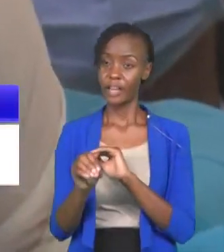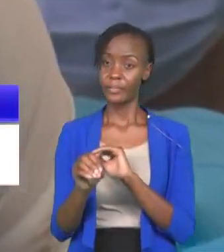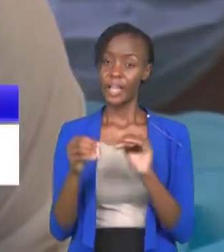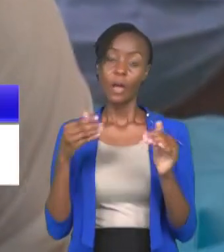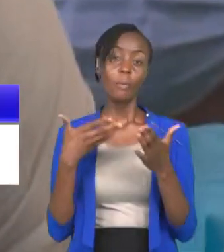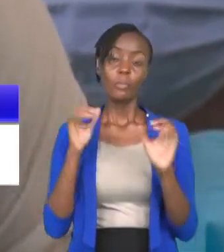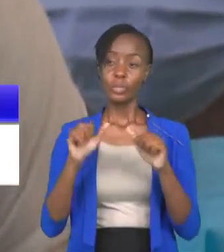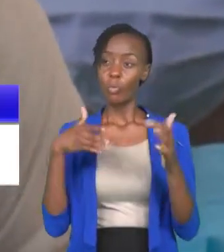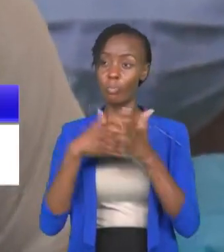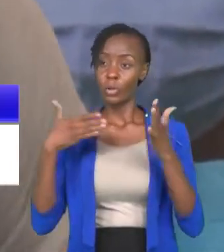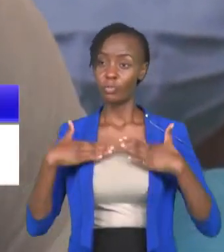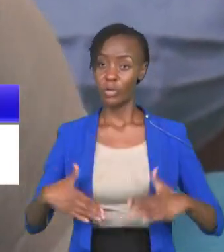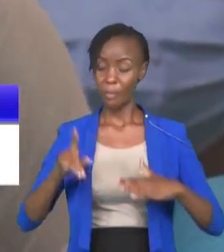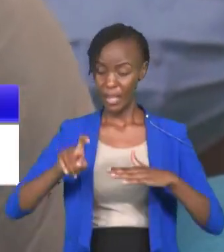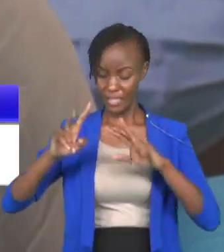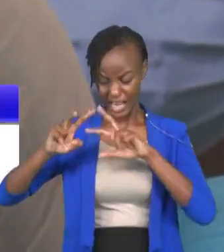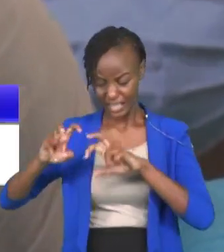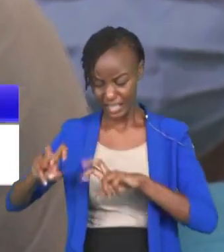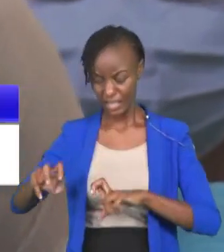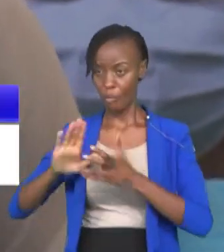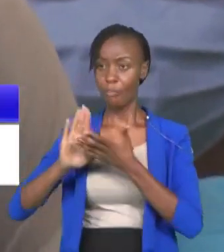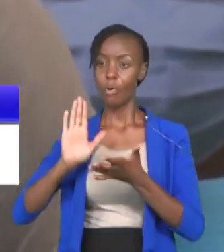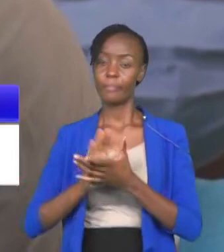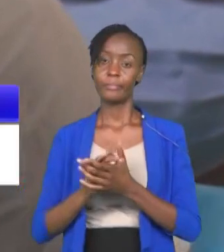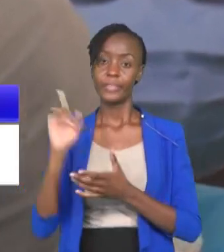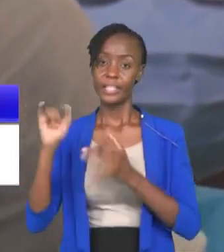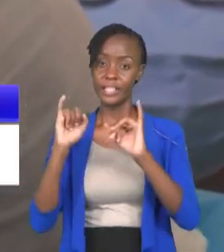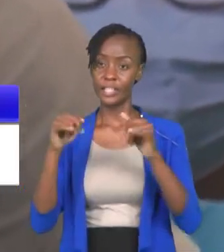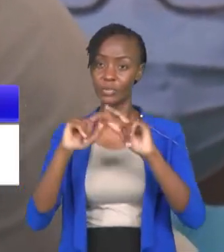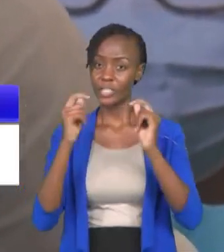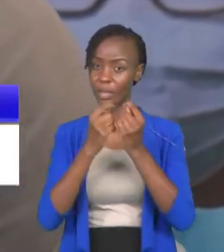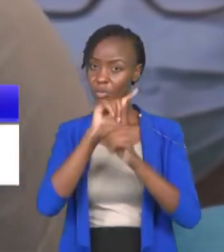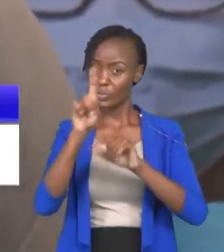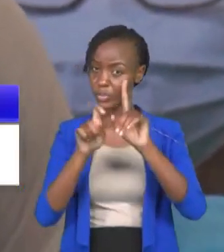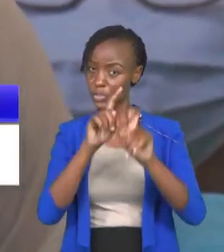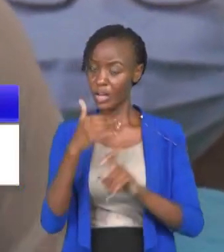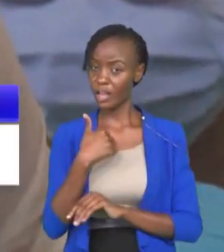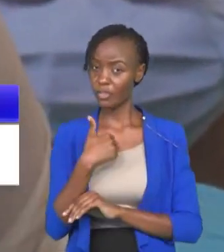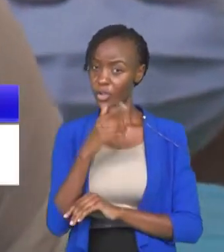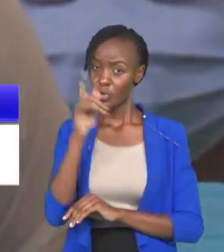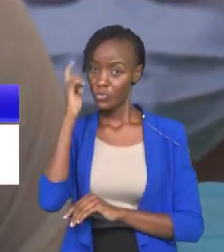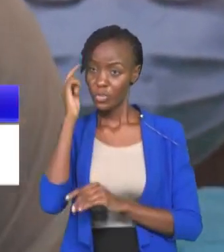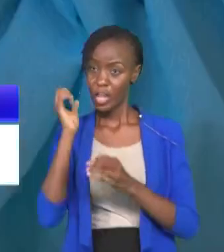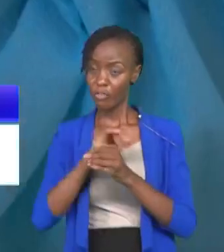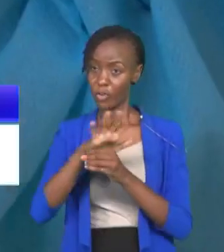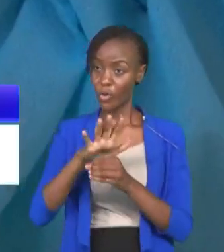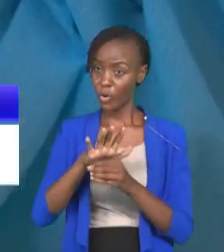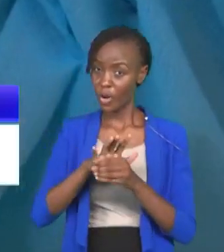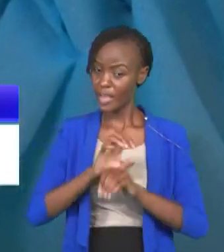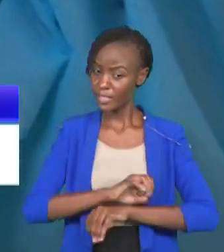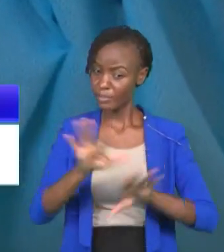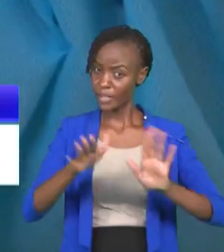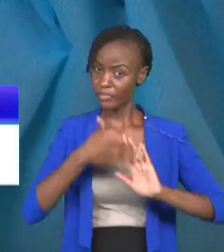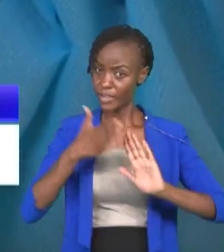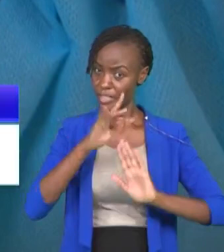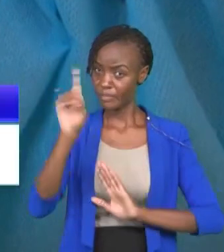response and need to be investigated further. The new variant raises questions. Is the coronavirus more contagious now? Will